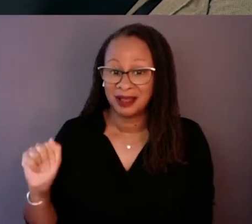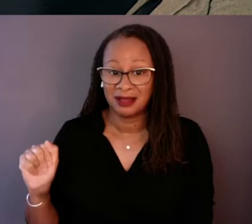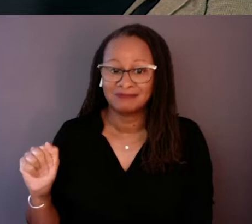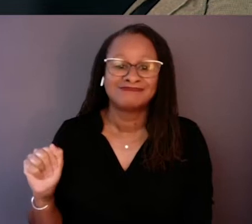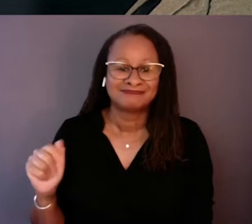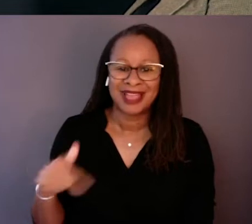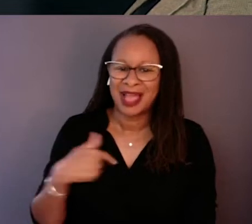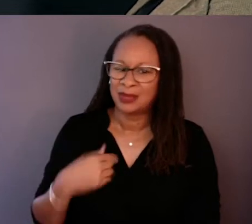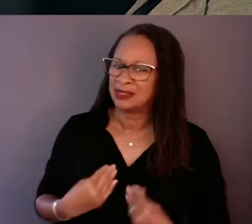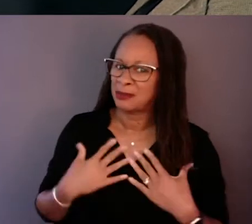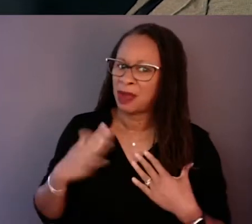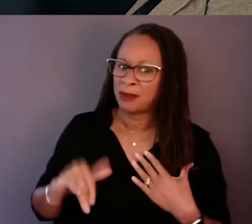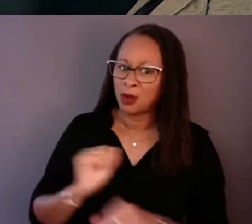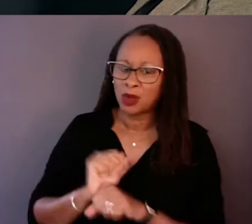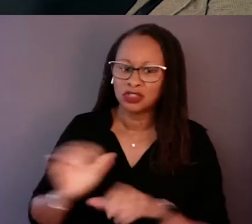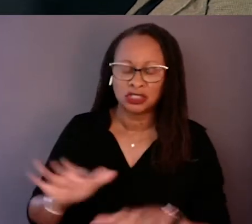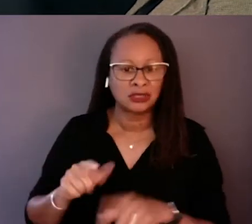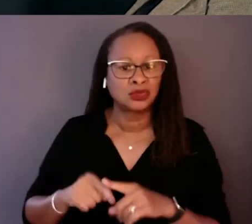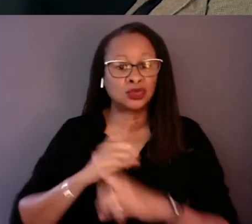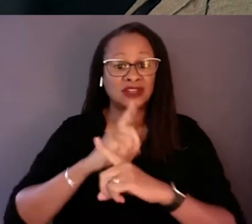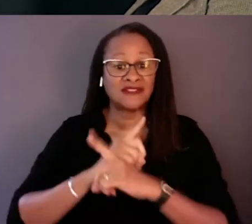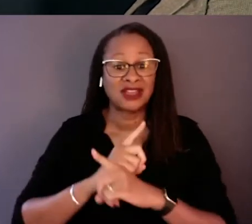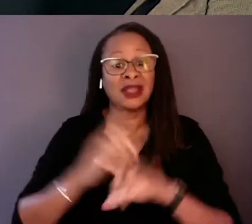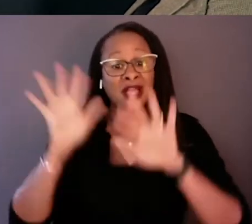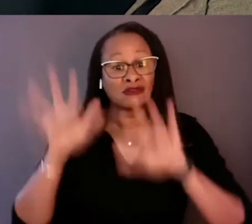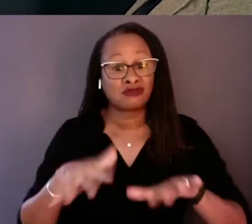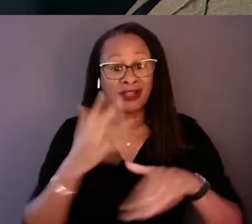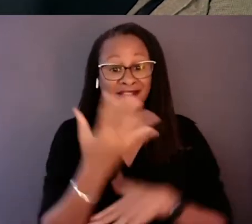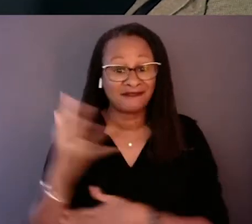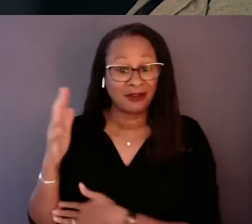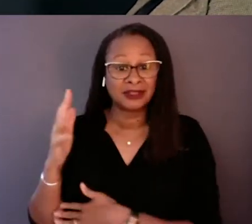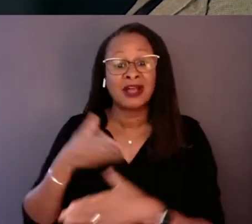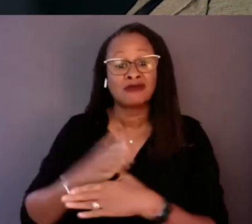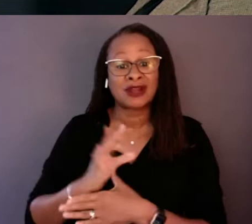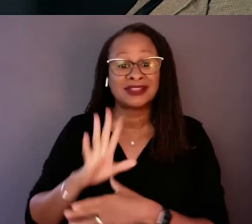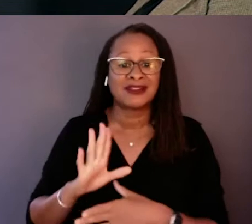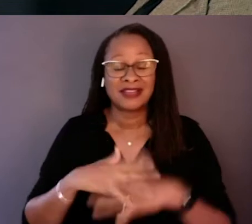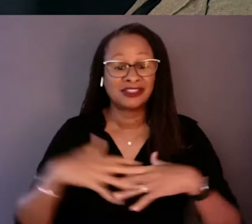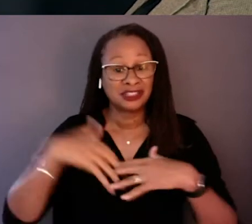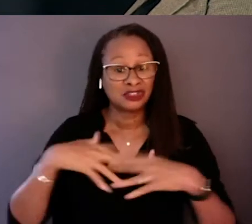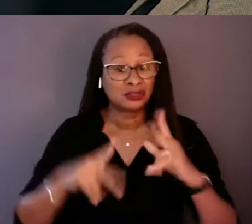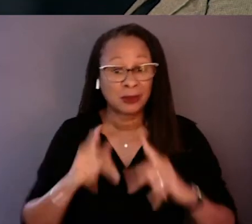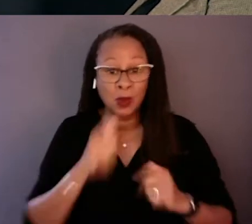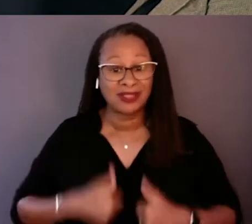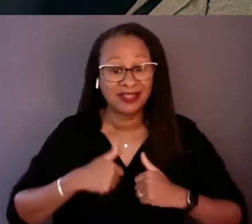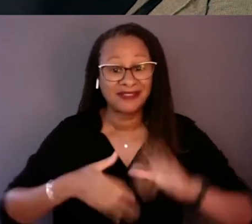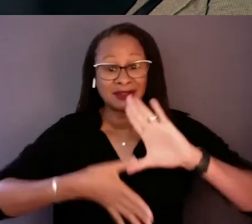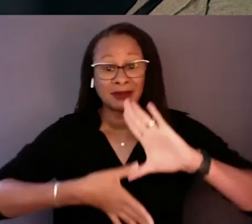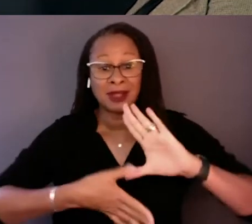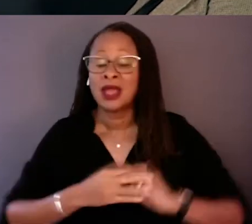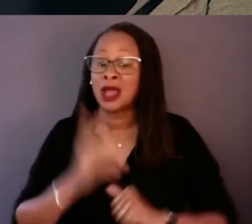the work she was doing to defend the rainforest and the rights of these indigenous people. And looking at the election and the